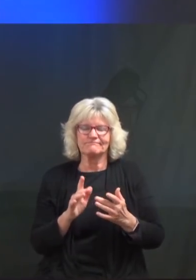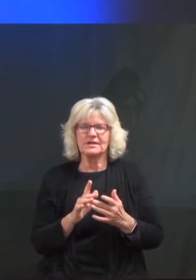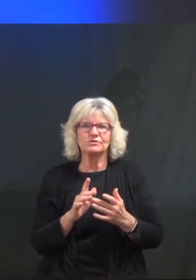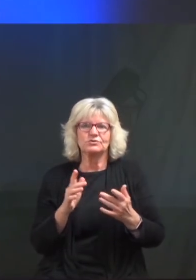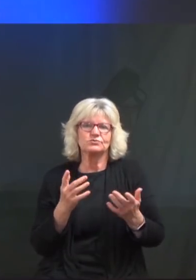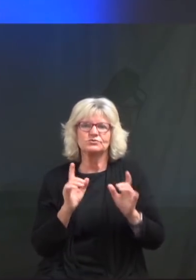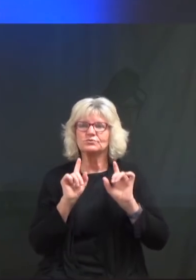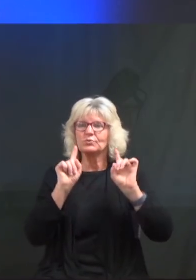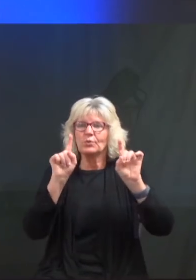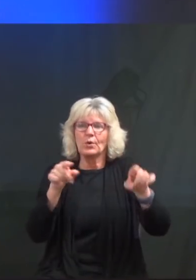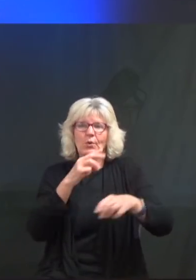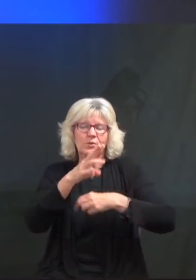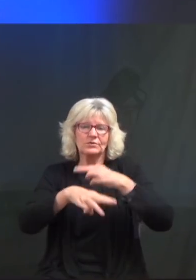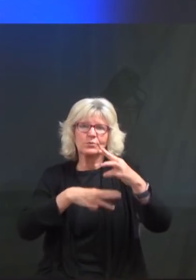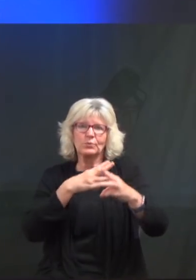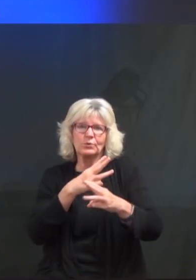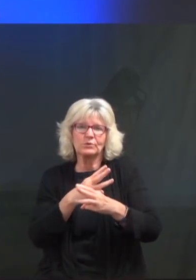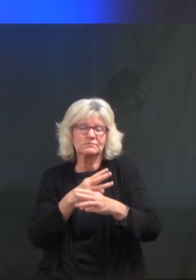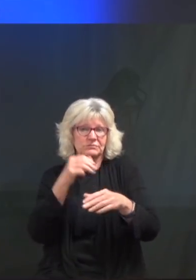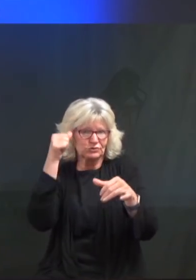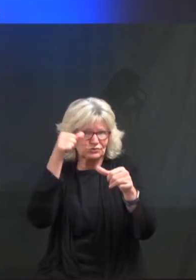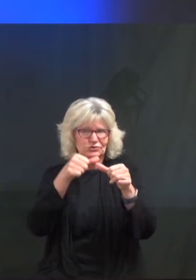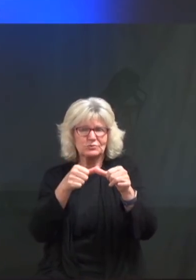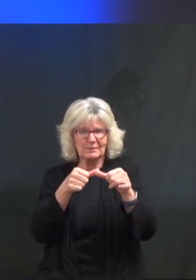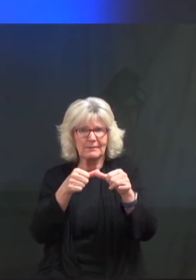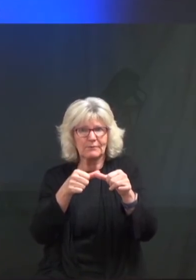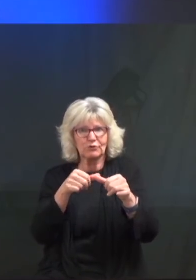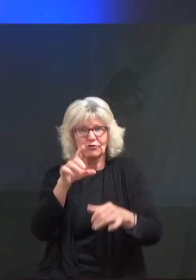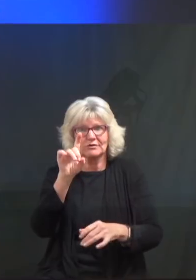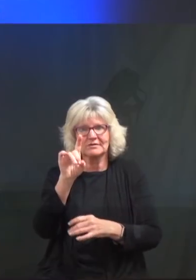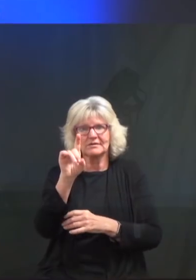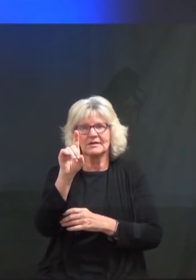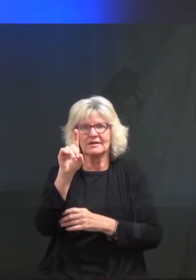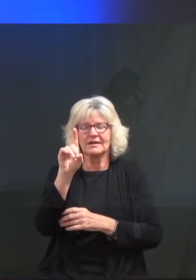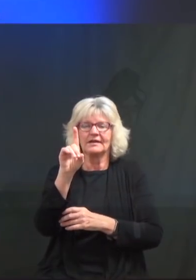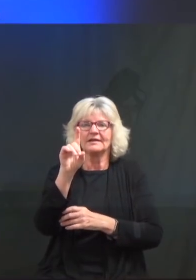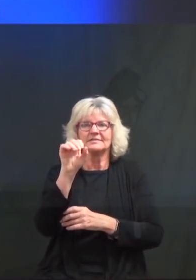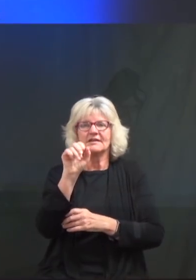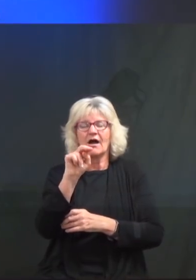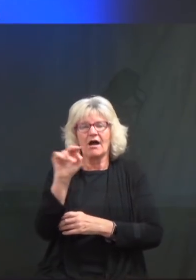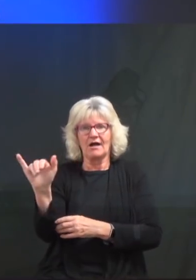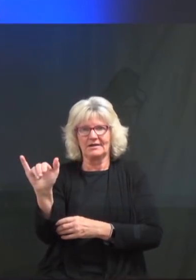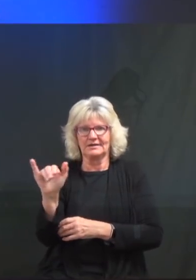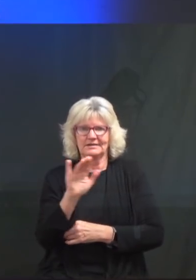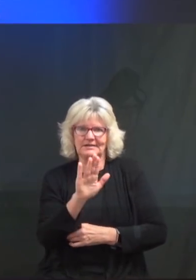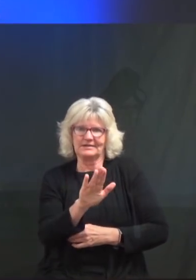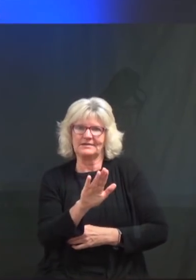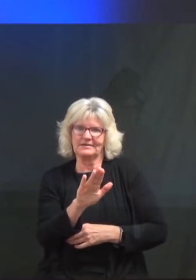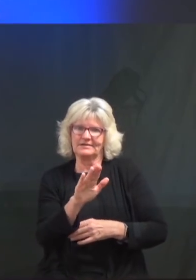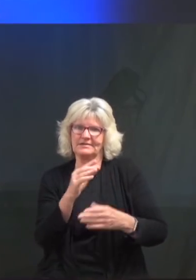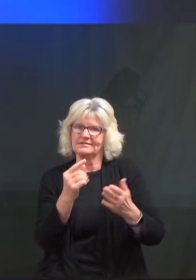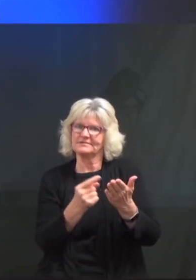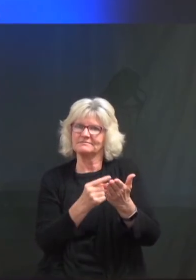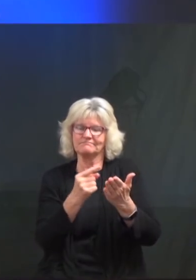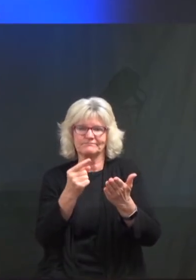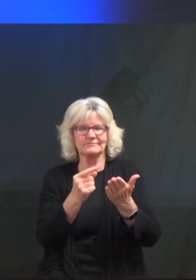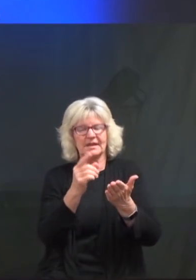Donnie's instructions for us on Monday? The devotions he gave? Go make